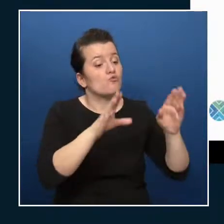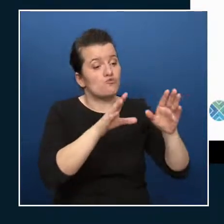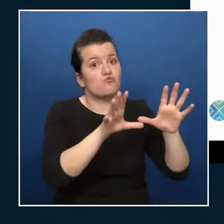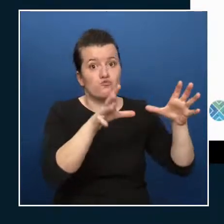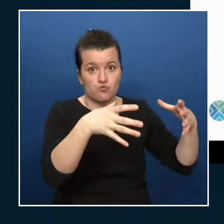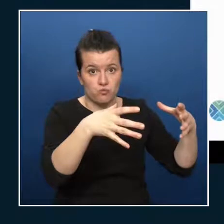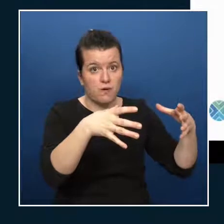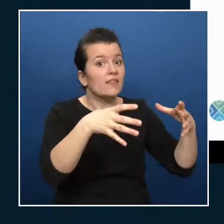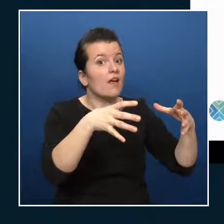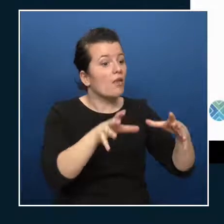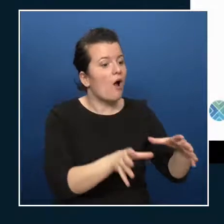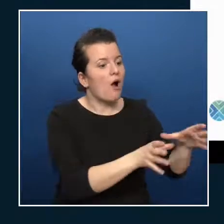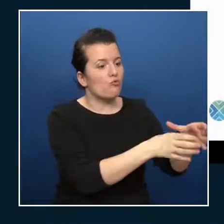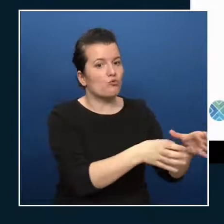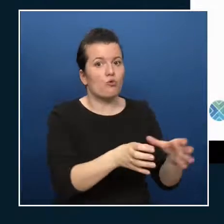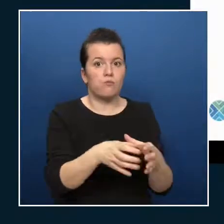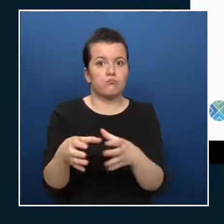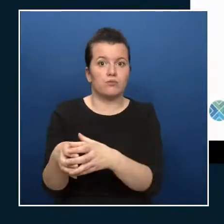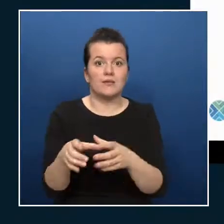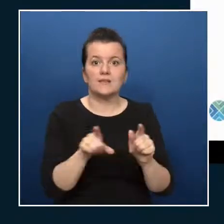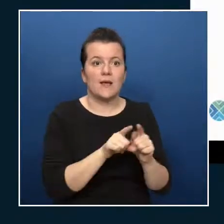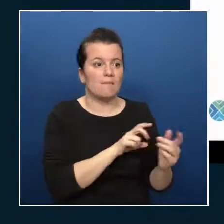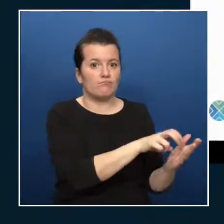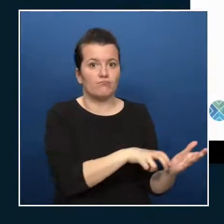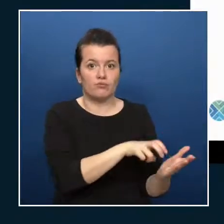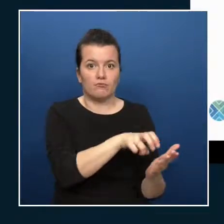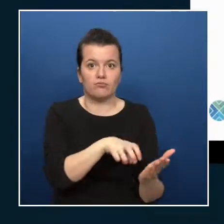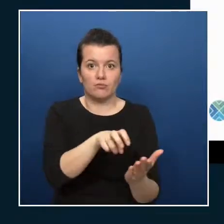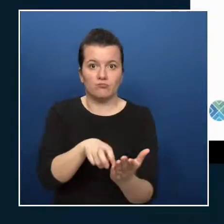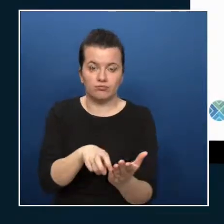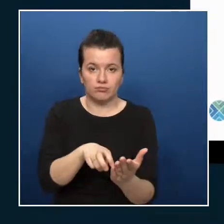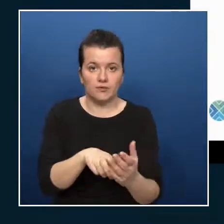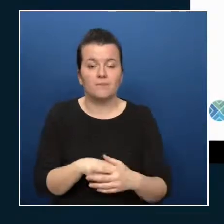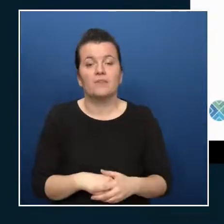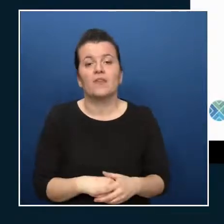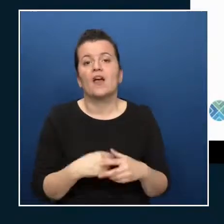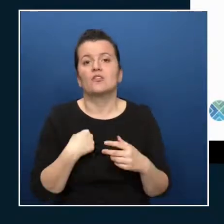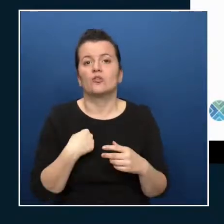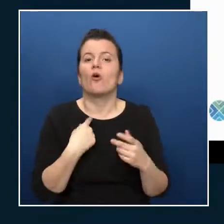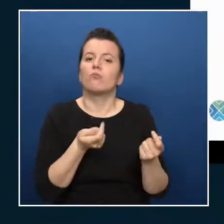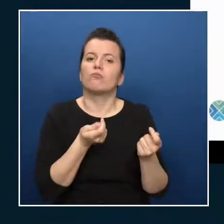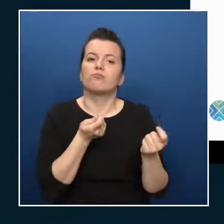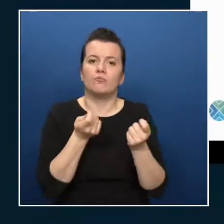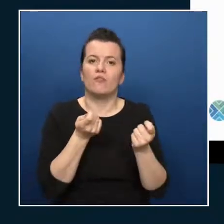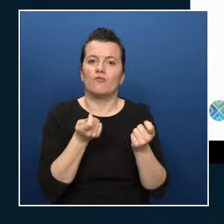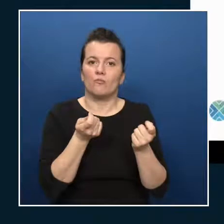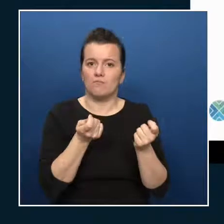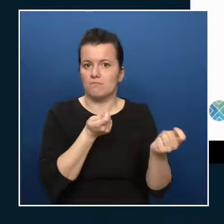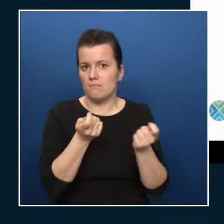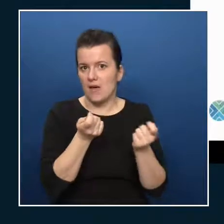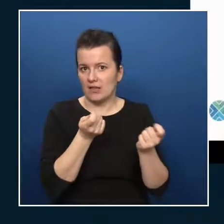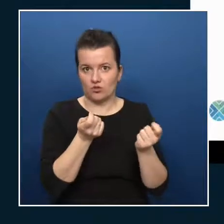And these subscriptions inherit the configuration from the management group they're part of.